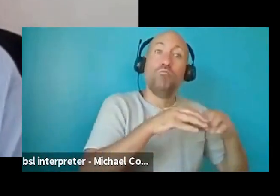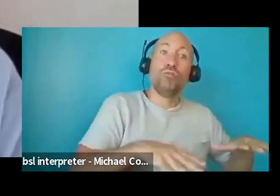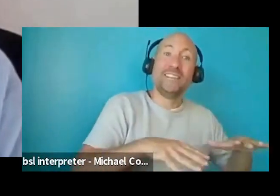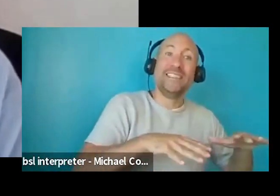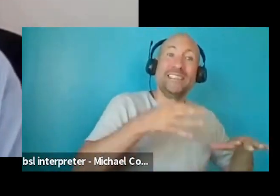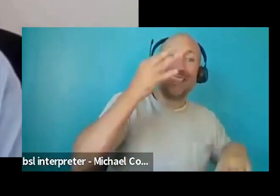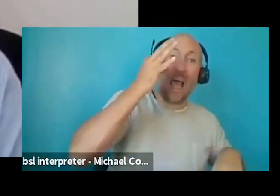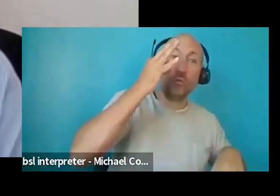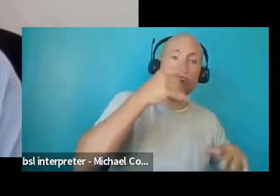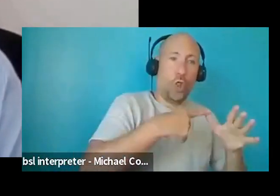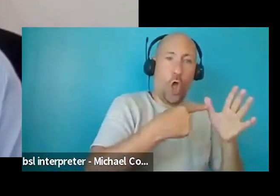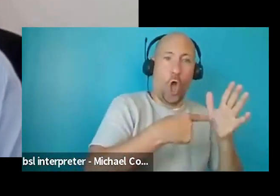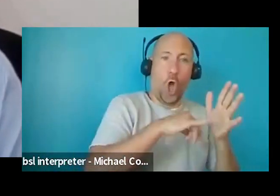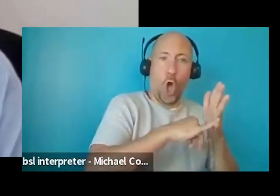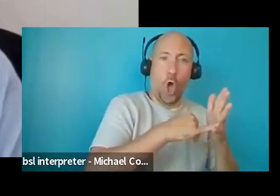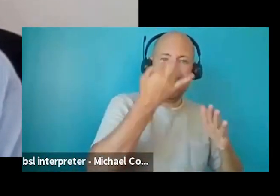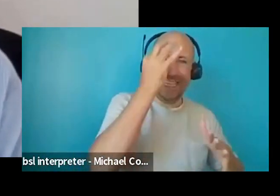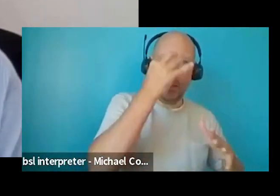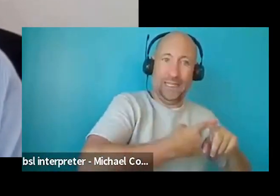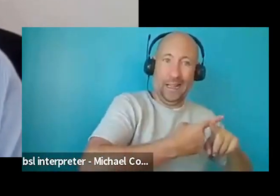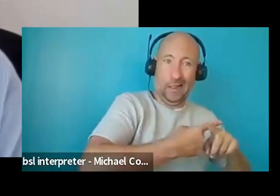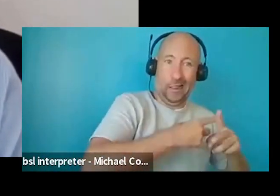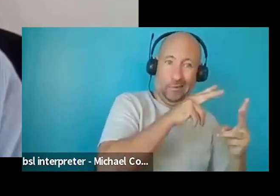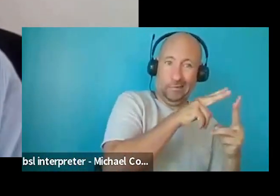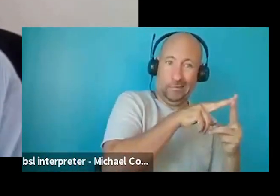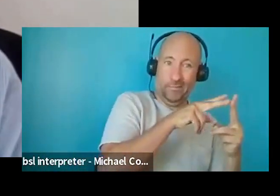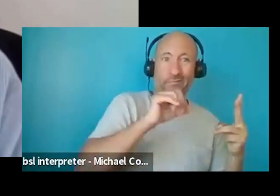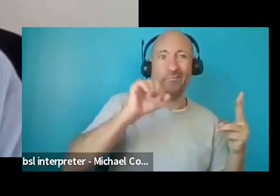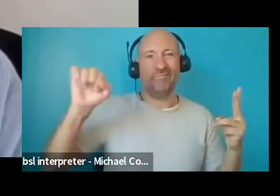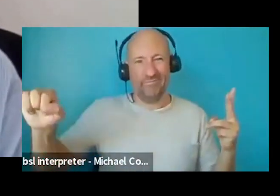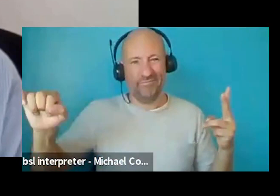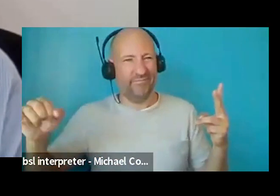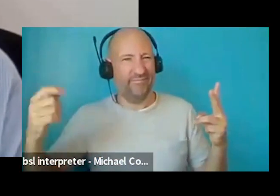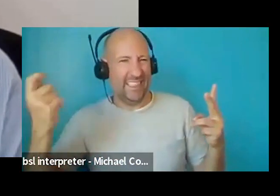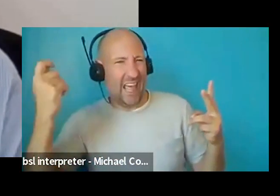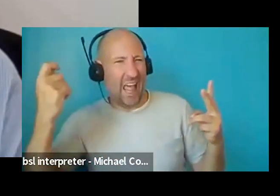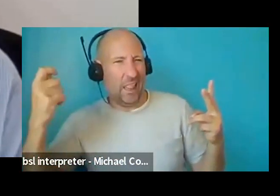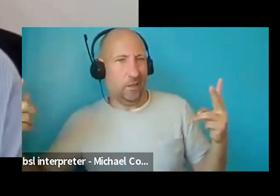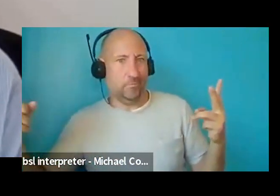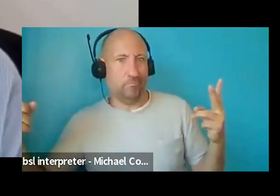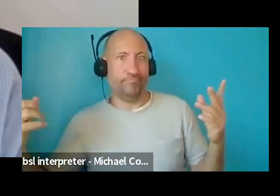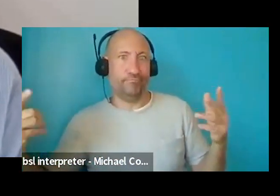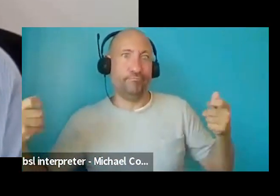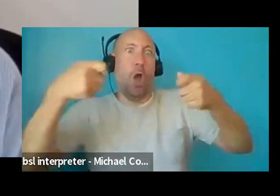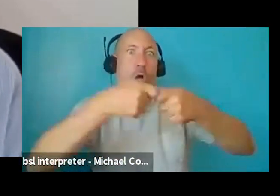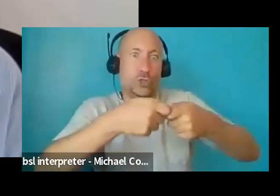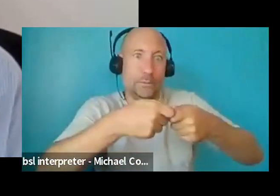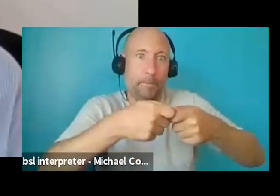Arts Council of England, and the Istituto Italiano di Cultura.